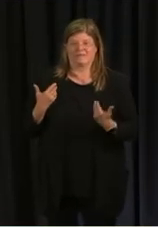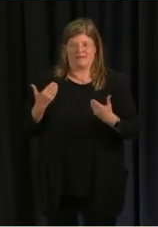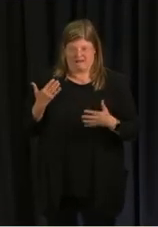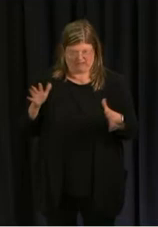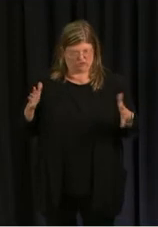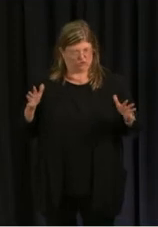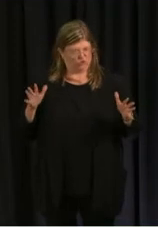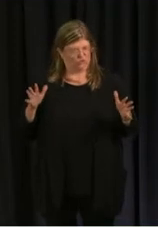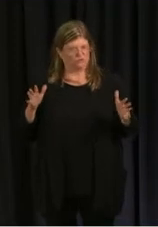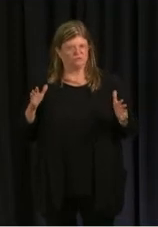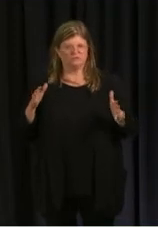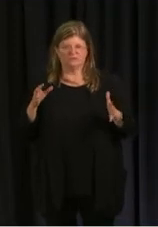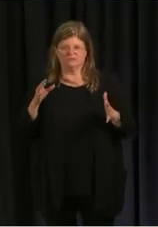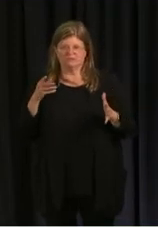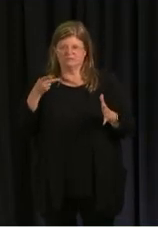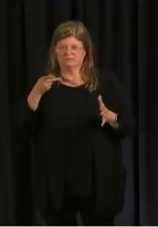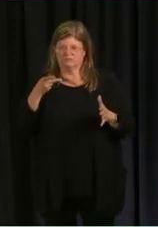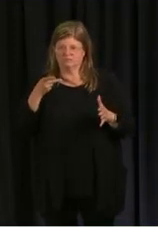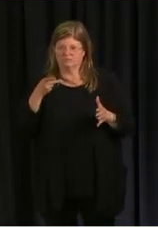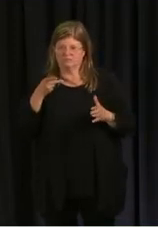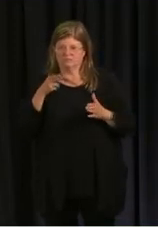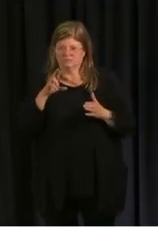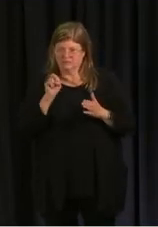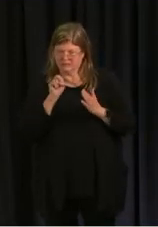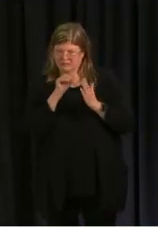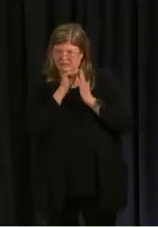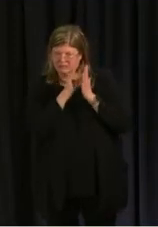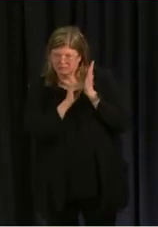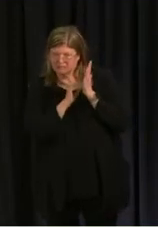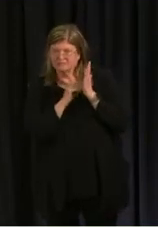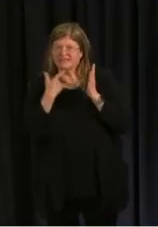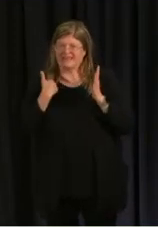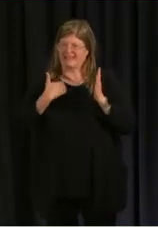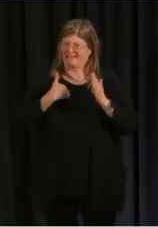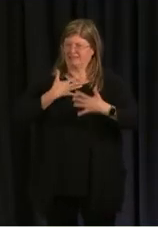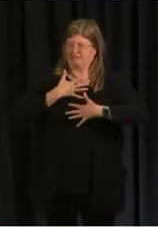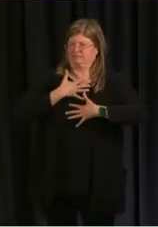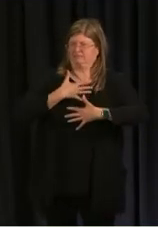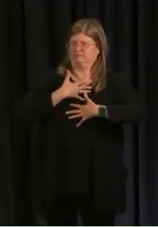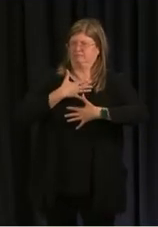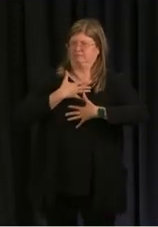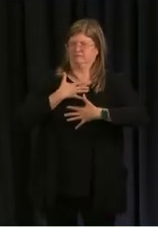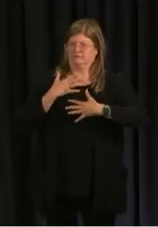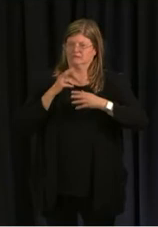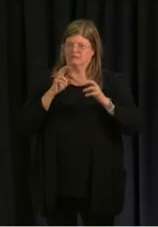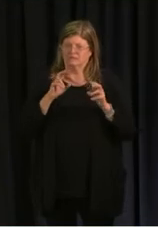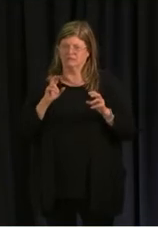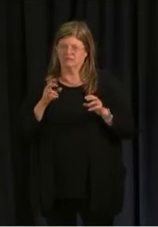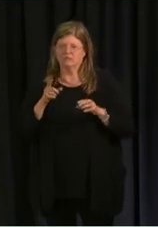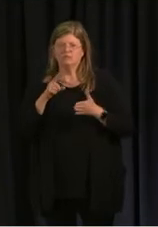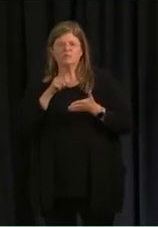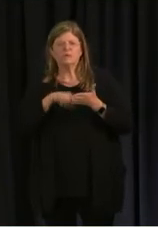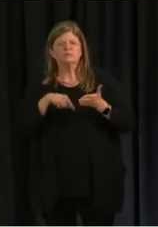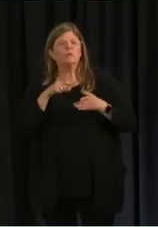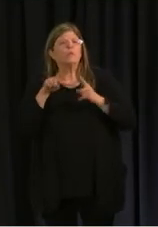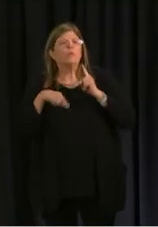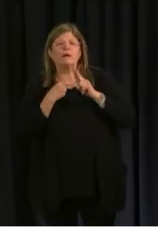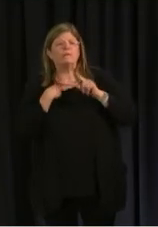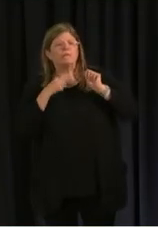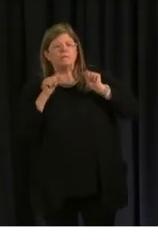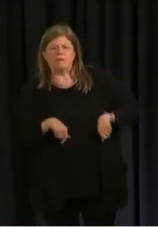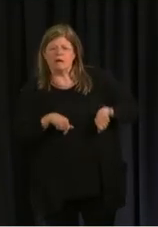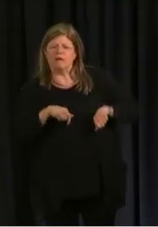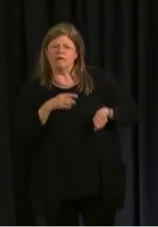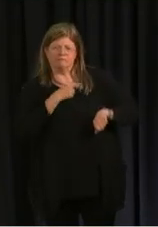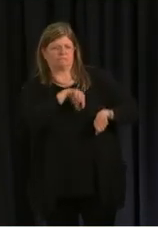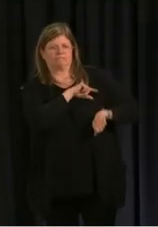asthma, and I wanted to know what the time frame would be for me getting this vaccine. And I know there are